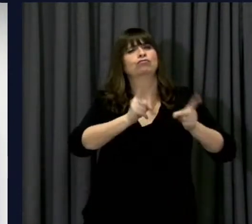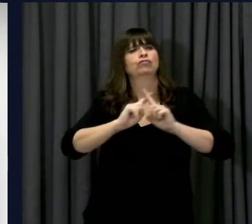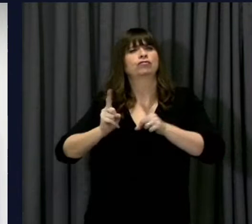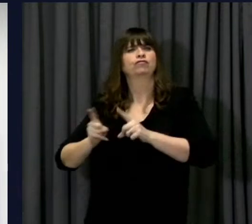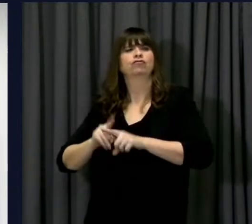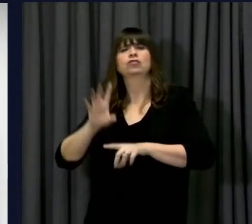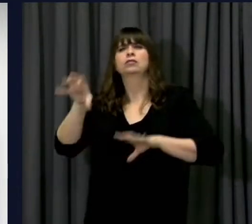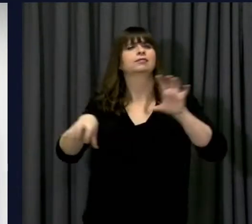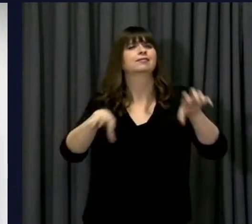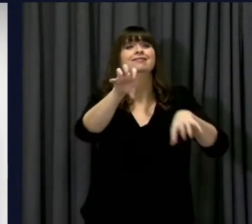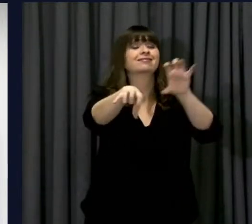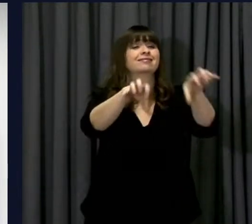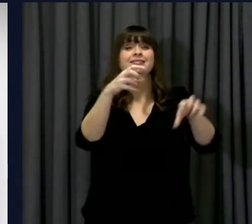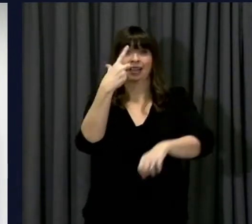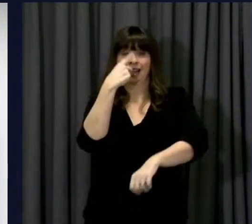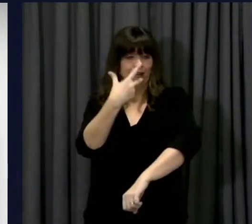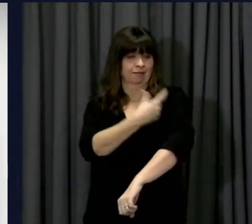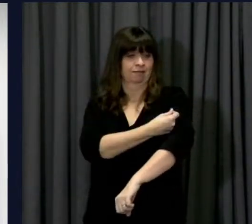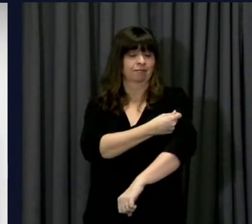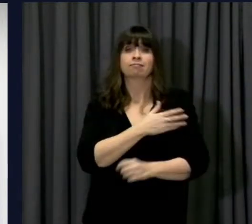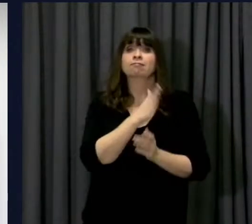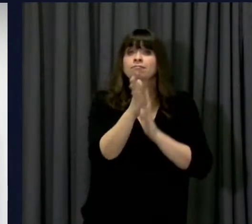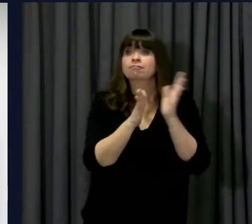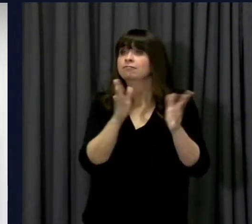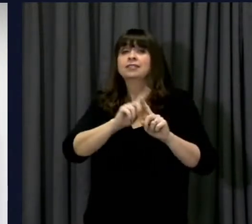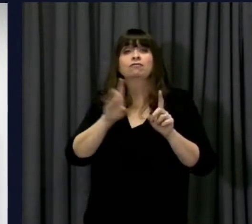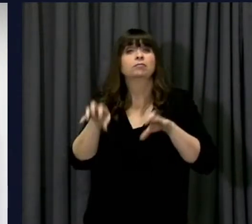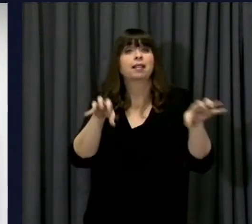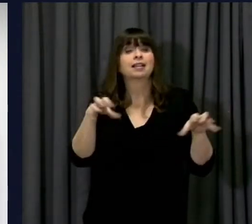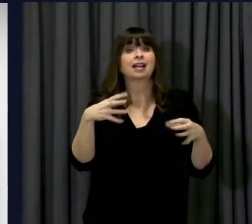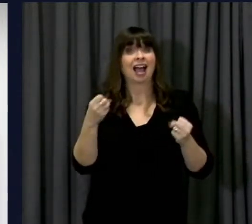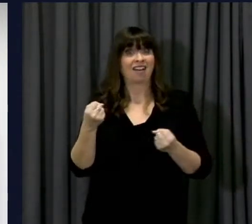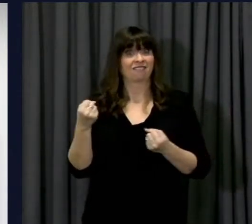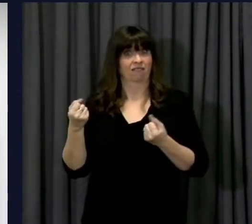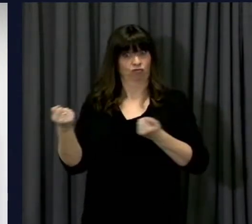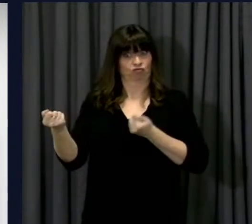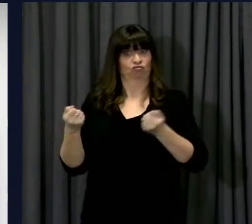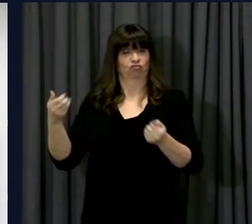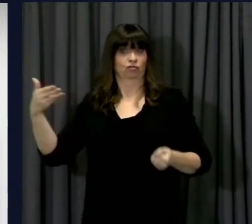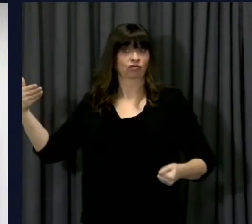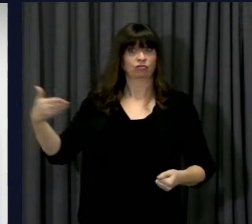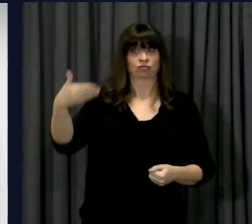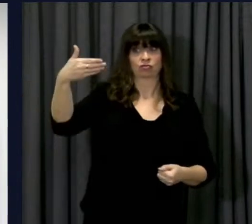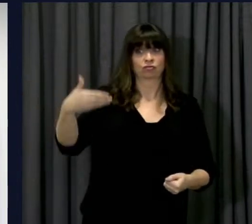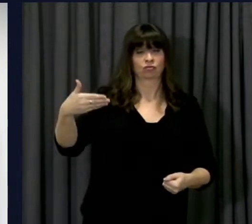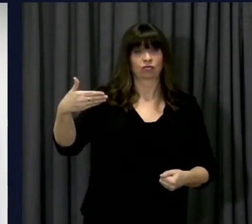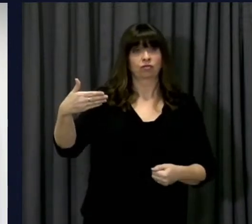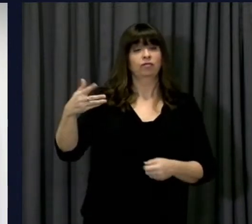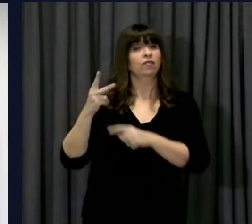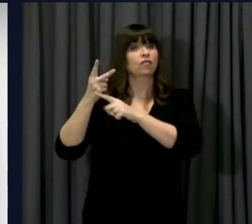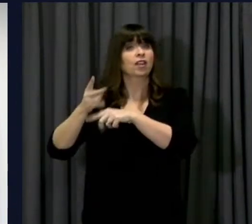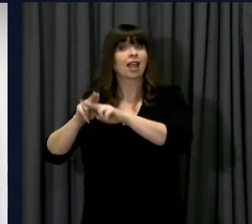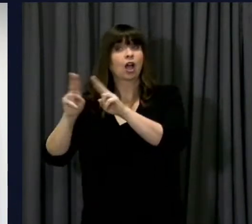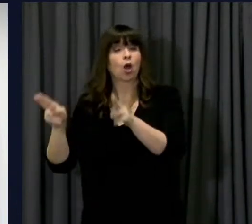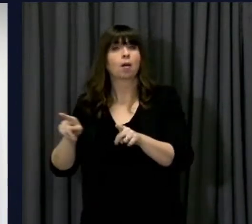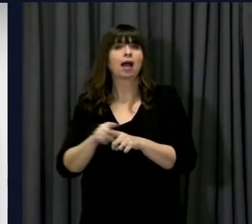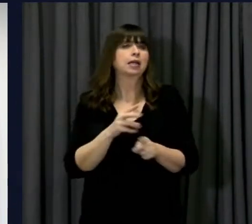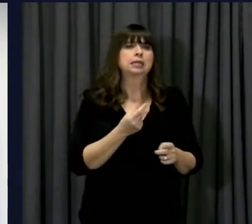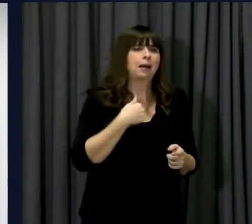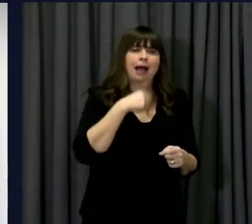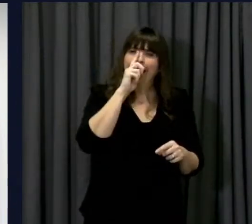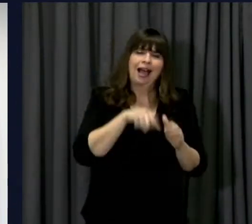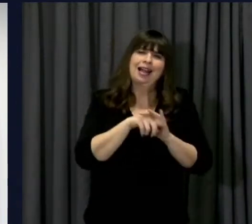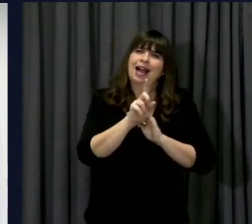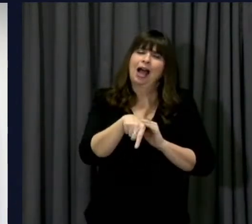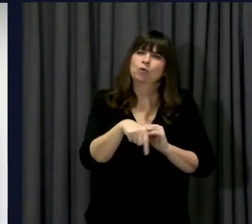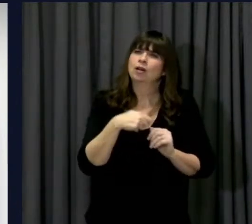centres available to help people have their vaccine, as well as the mobile units that are going around not just to care homes, but to other housebound individuals who can't